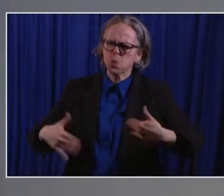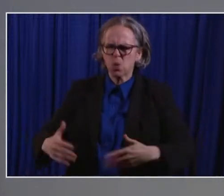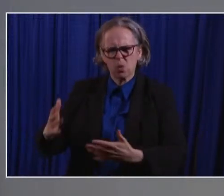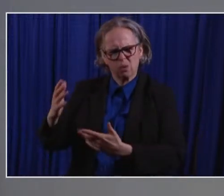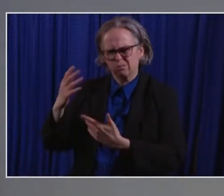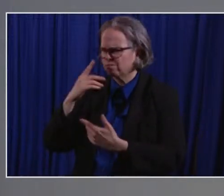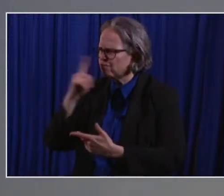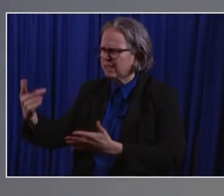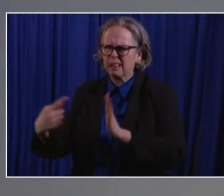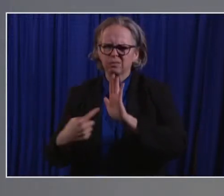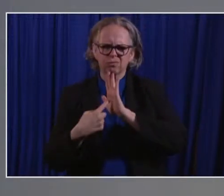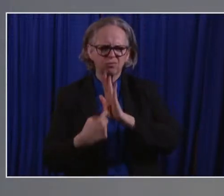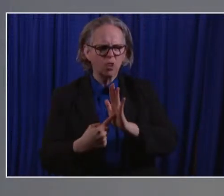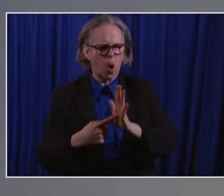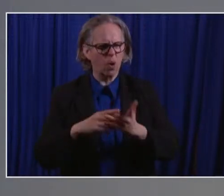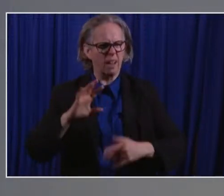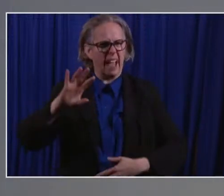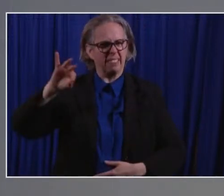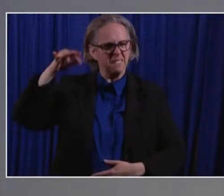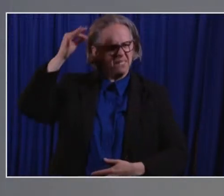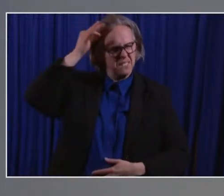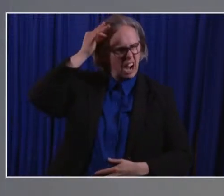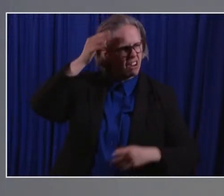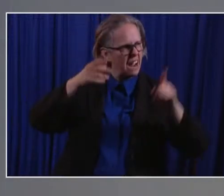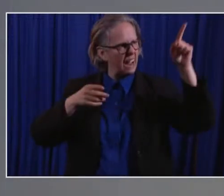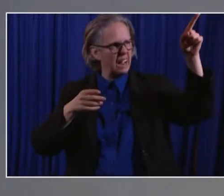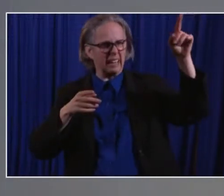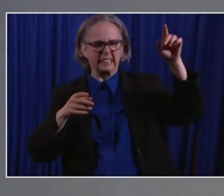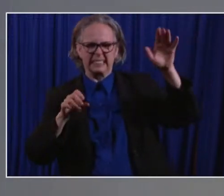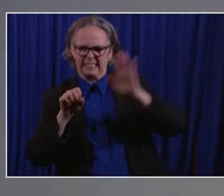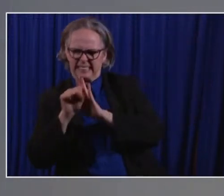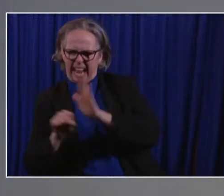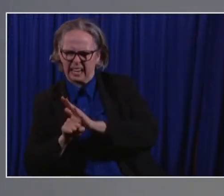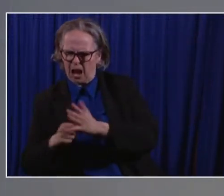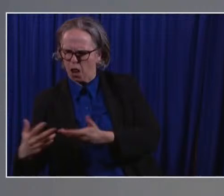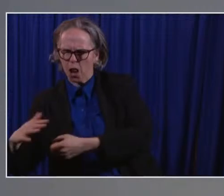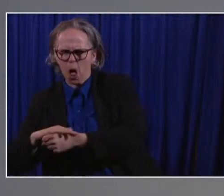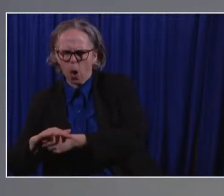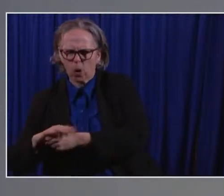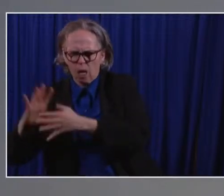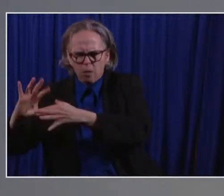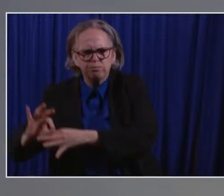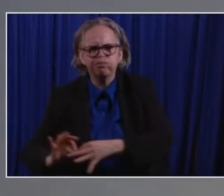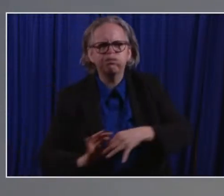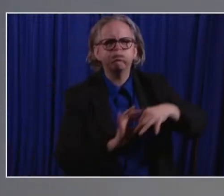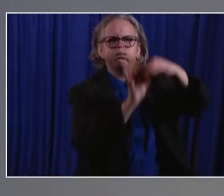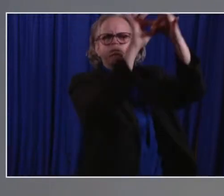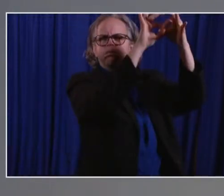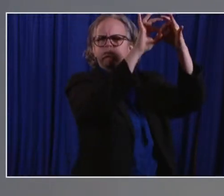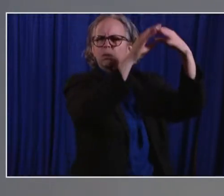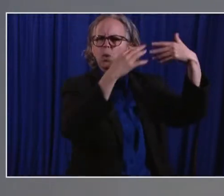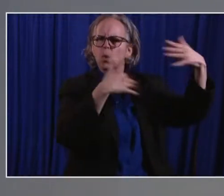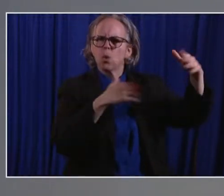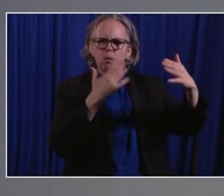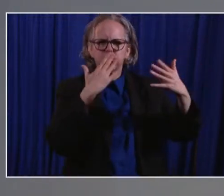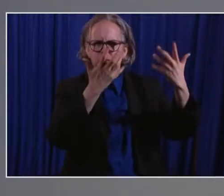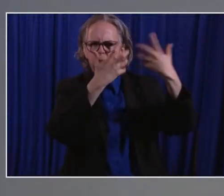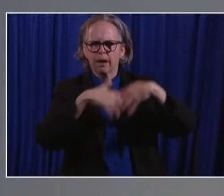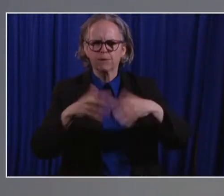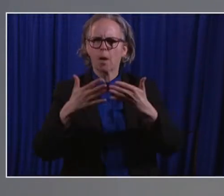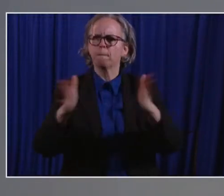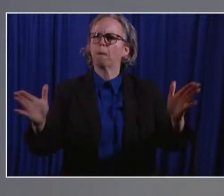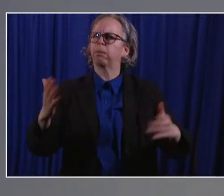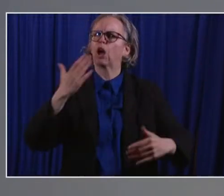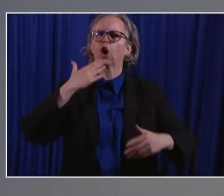and local agencies and organizations can affect the public good. For all of us at CSU, serving our community in this way